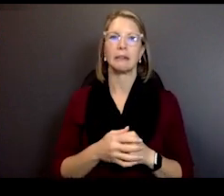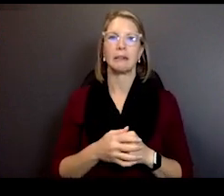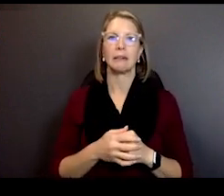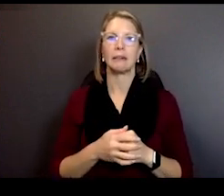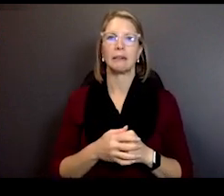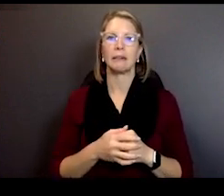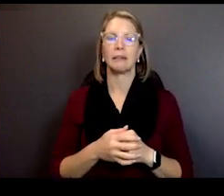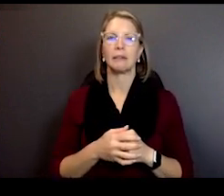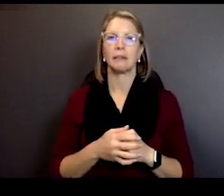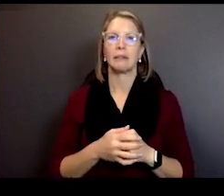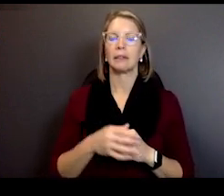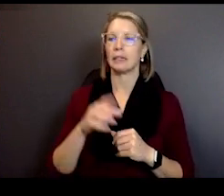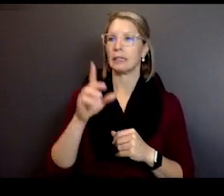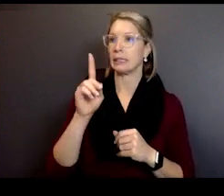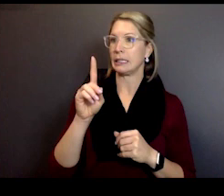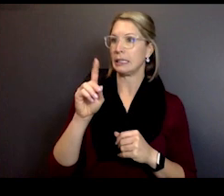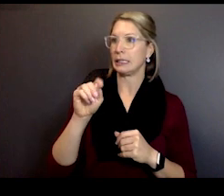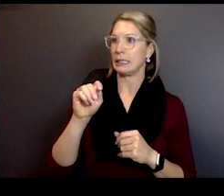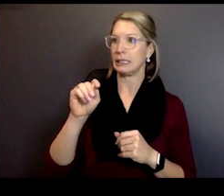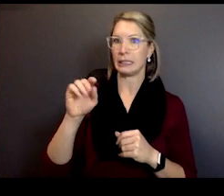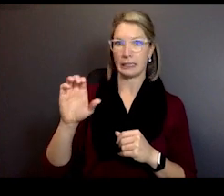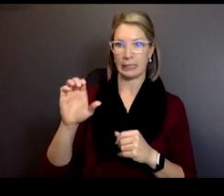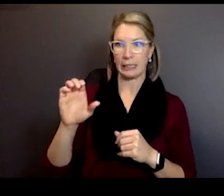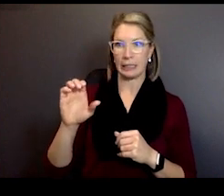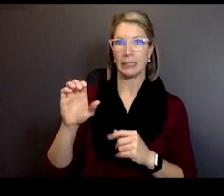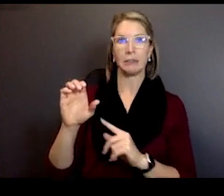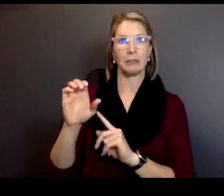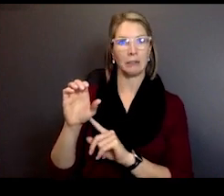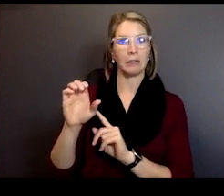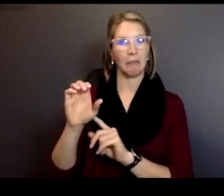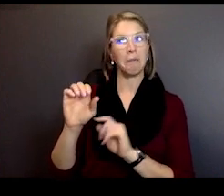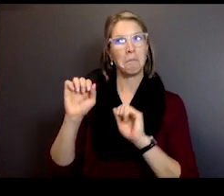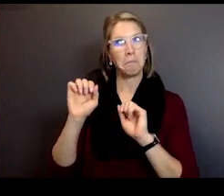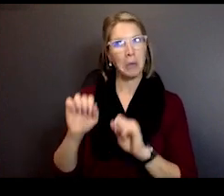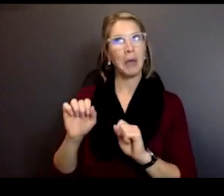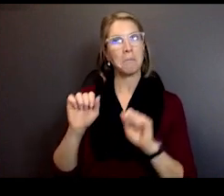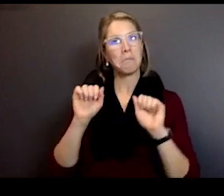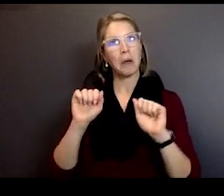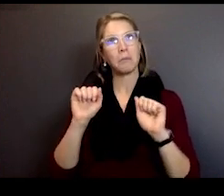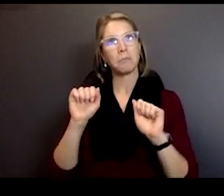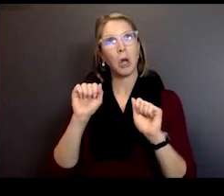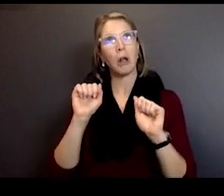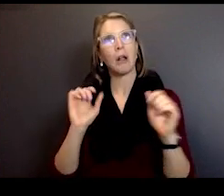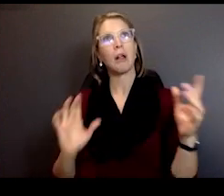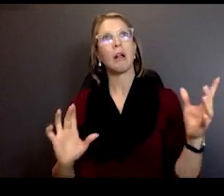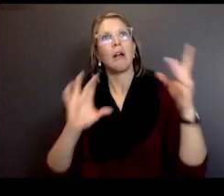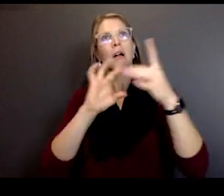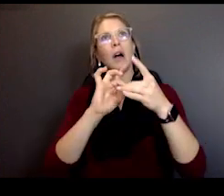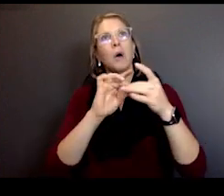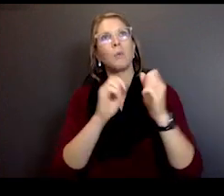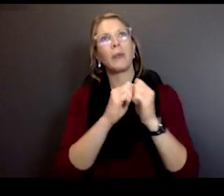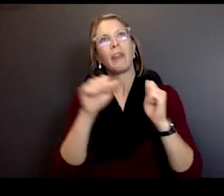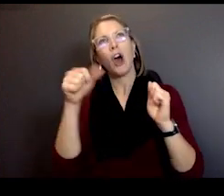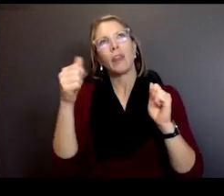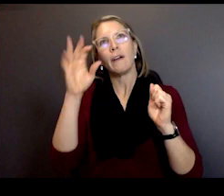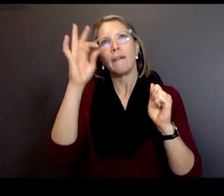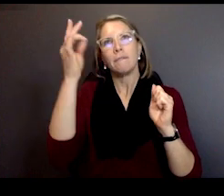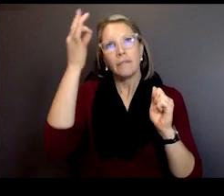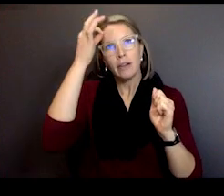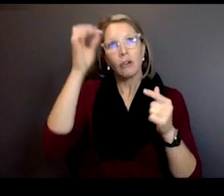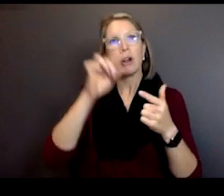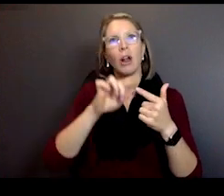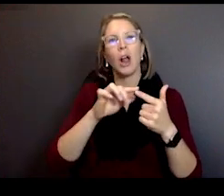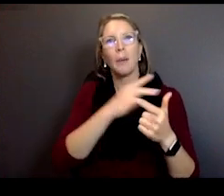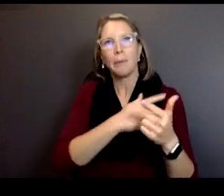Being eligible for the DTC can act as a gatekeeper to allow the individual to access other federal, provincial, and